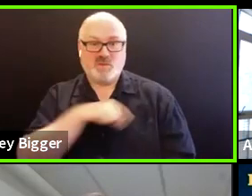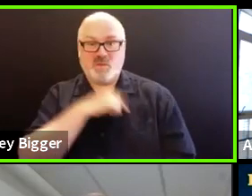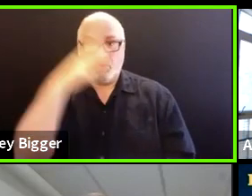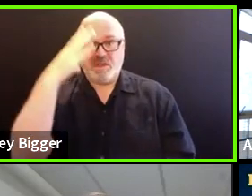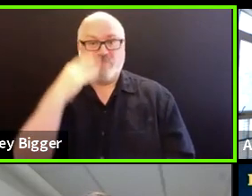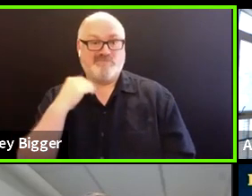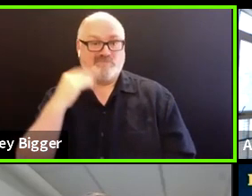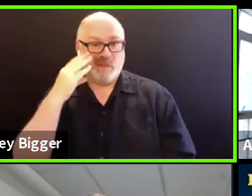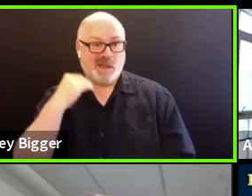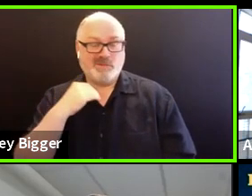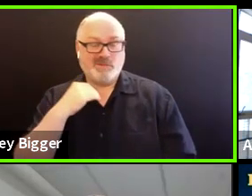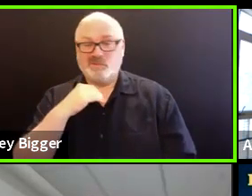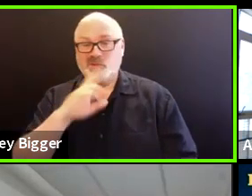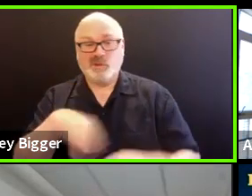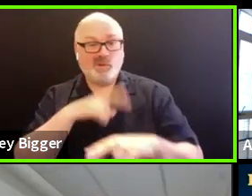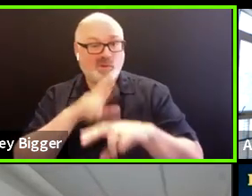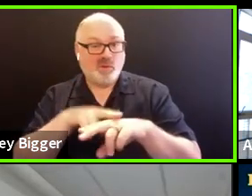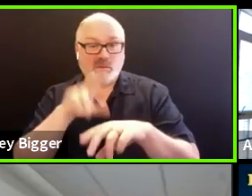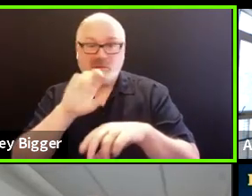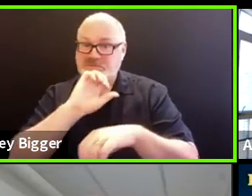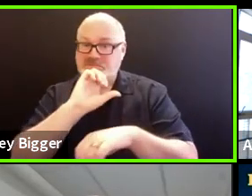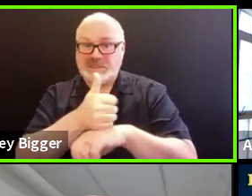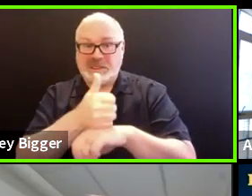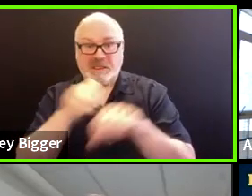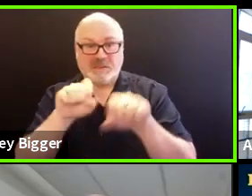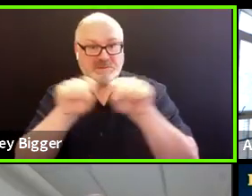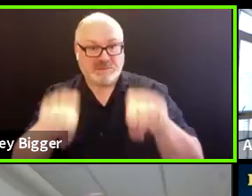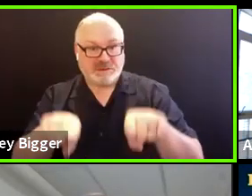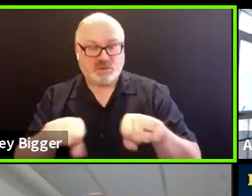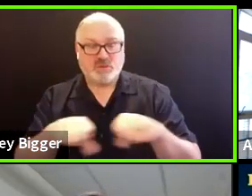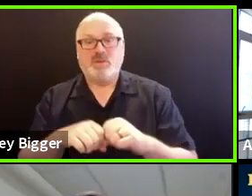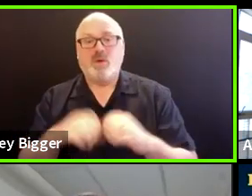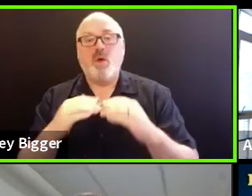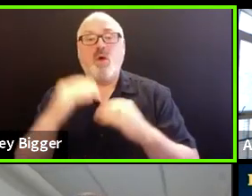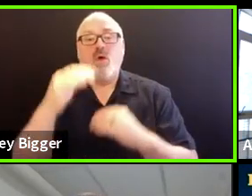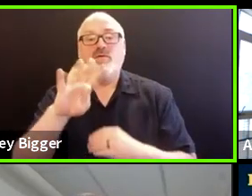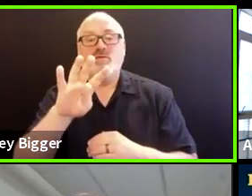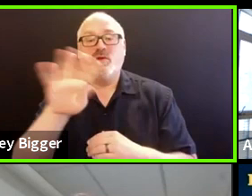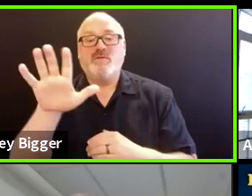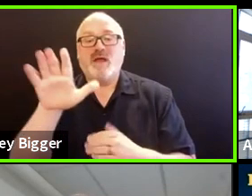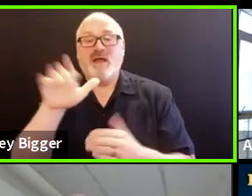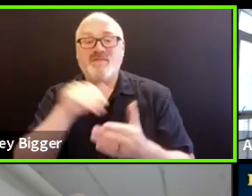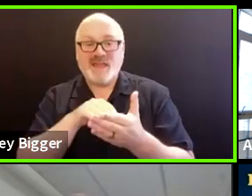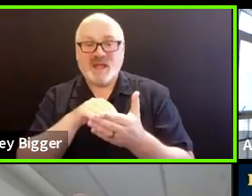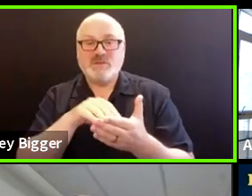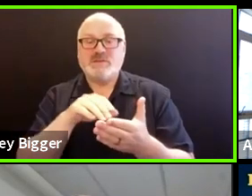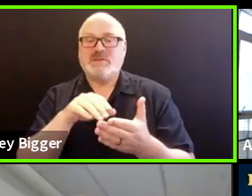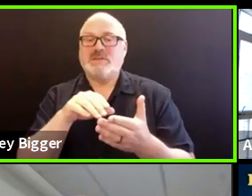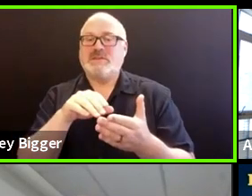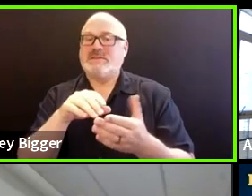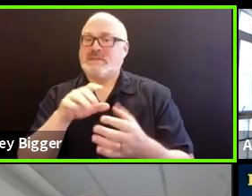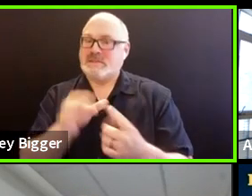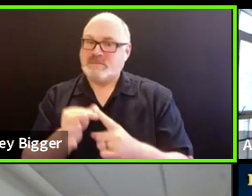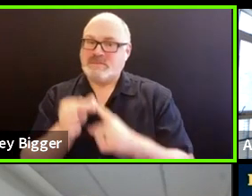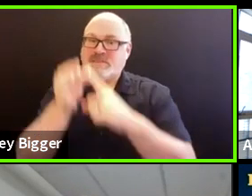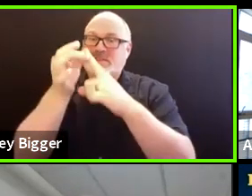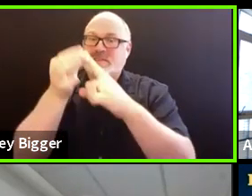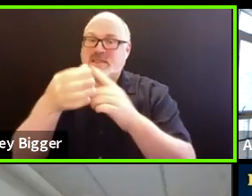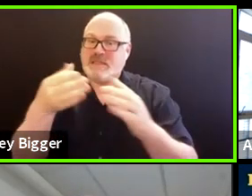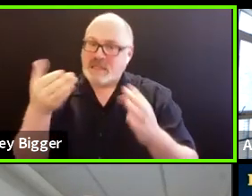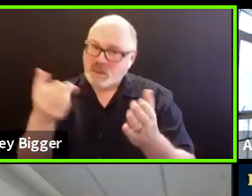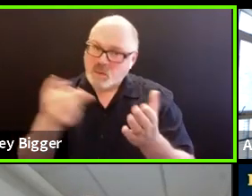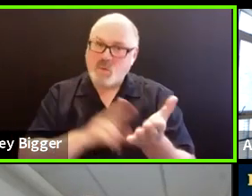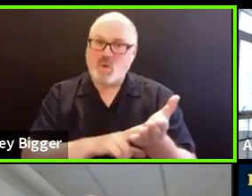normal circumstance. And of the over 45,000 distinct enrollments, there were